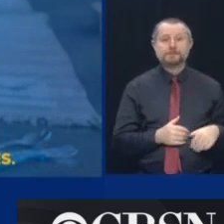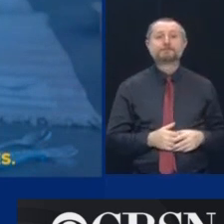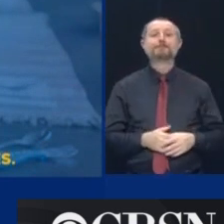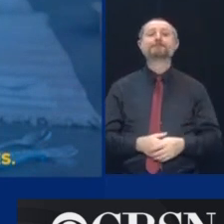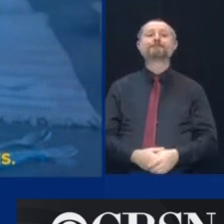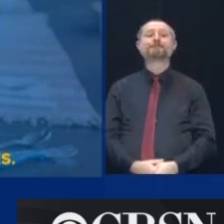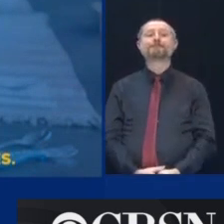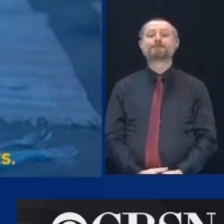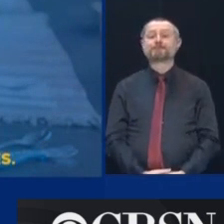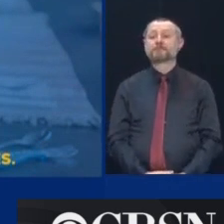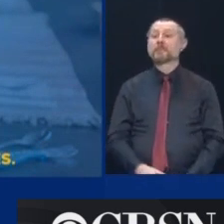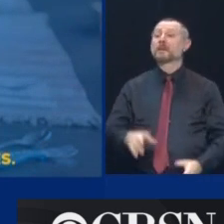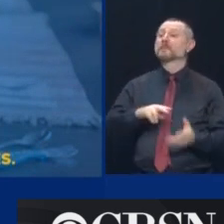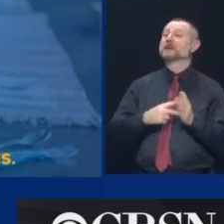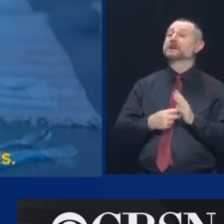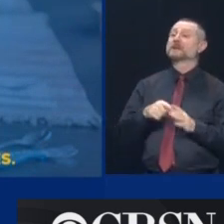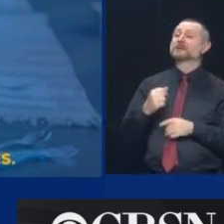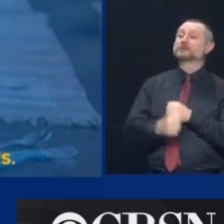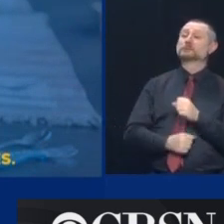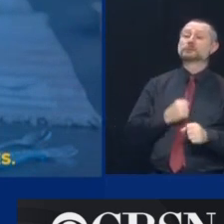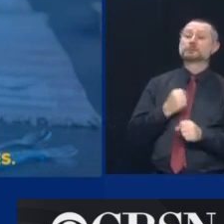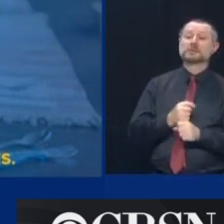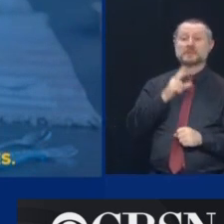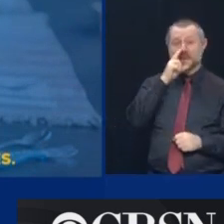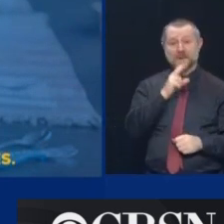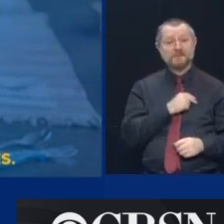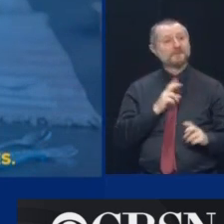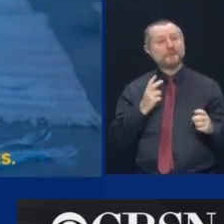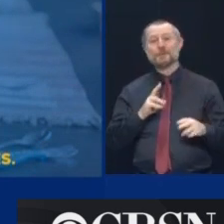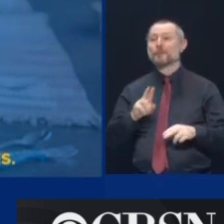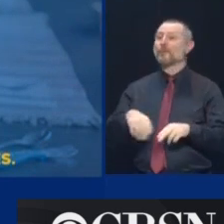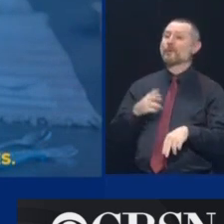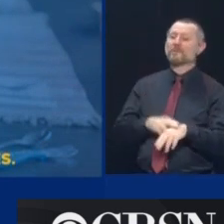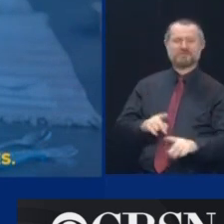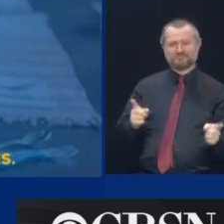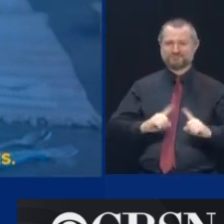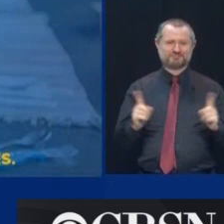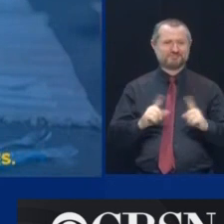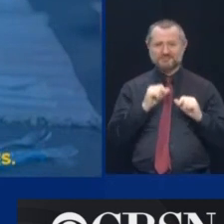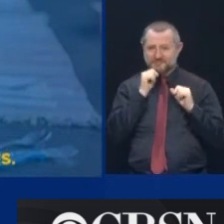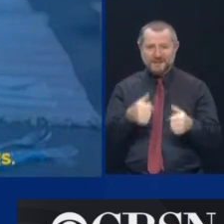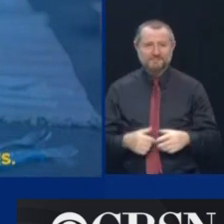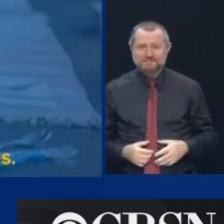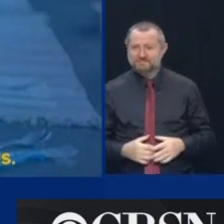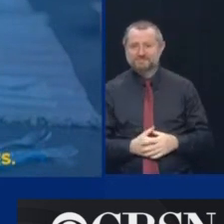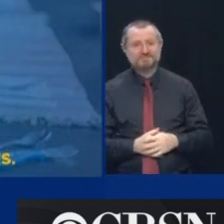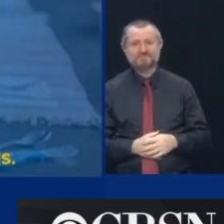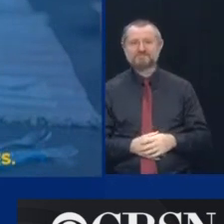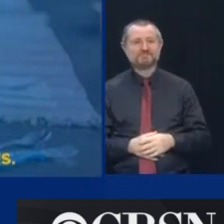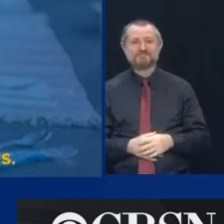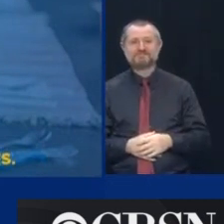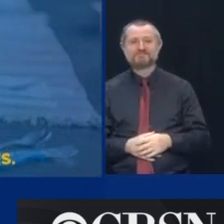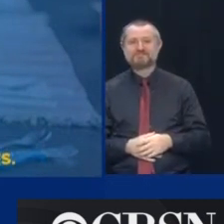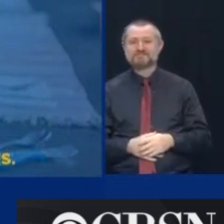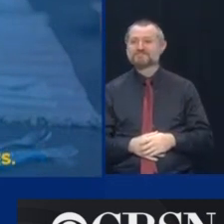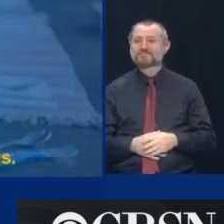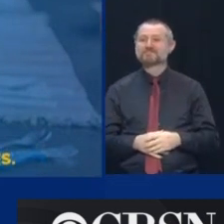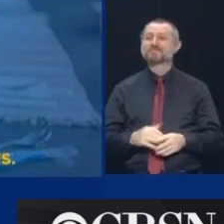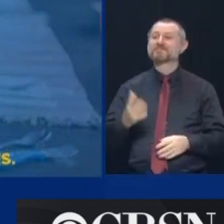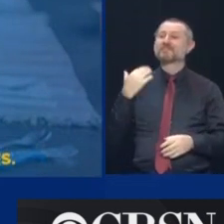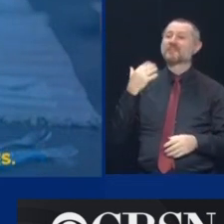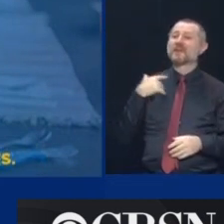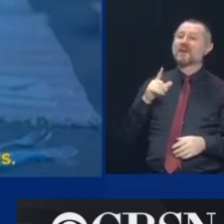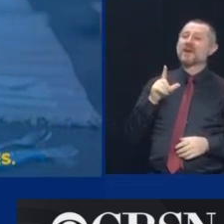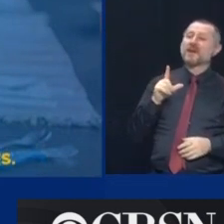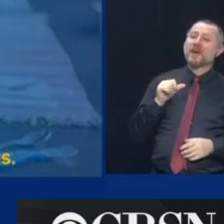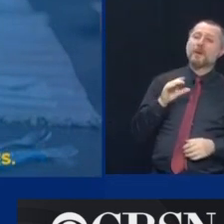that means this is not going to be a normal Thanksgiving. This is not a normal Thanksgiving. It wasn't a normal Labor Day. It wasn't